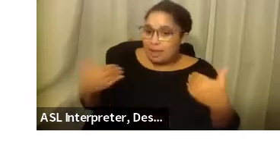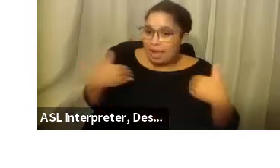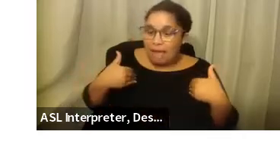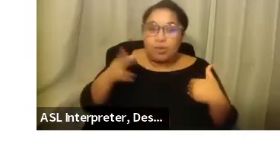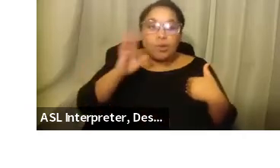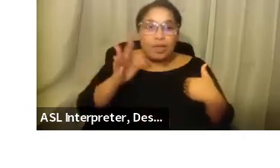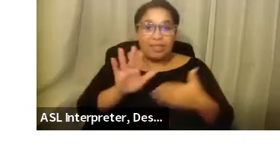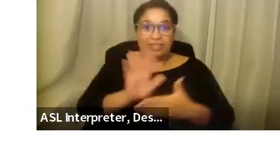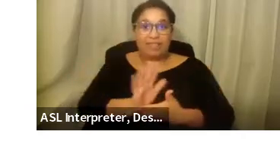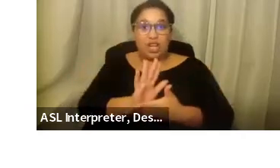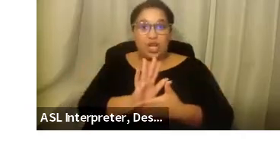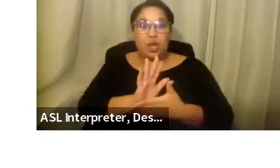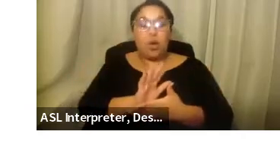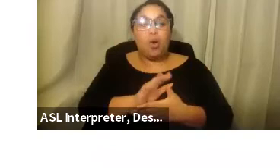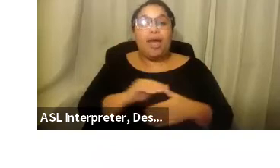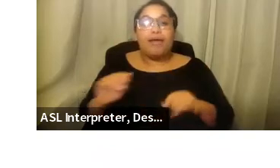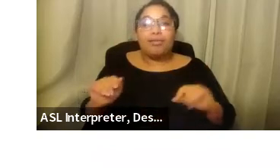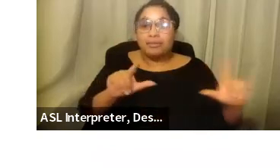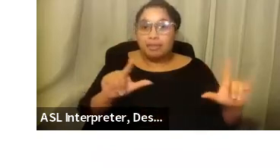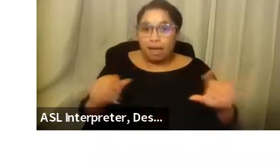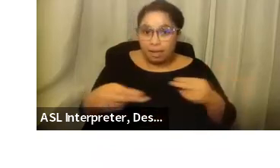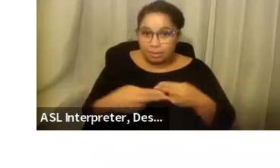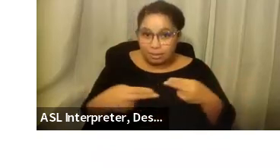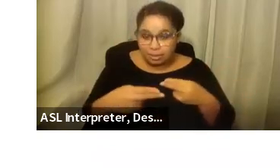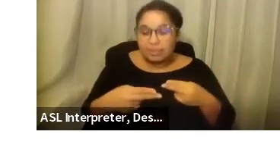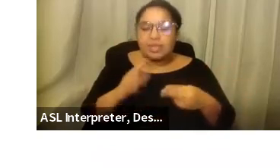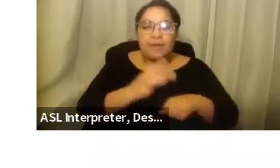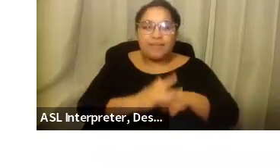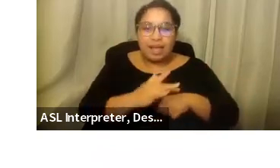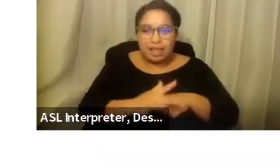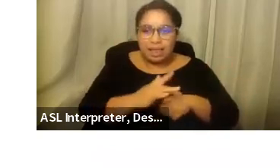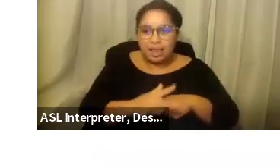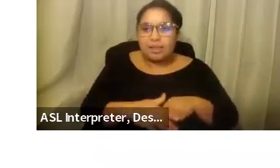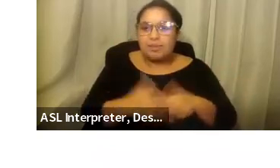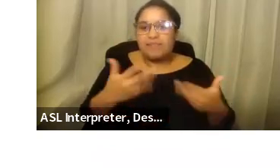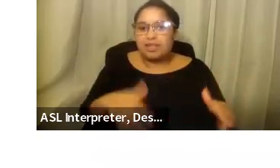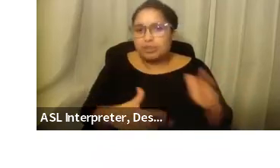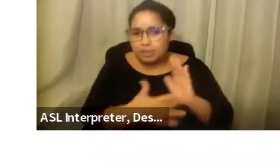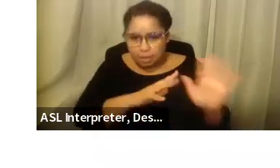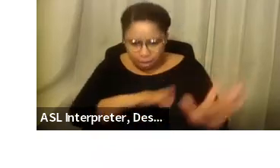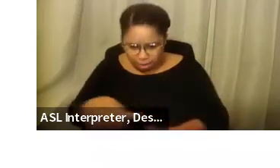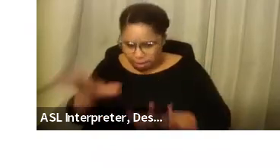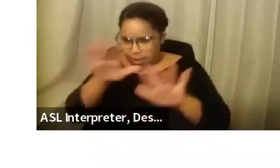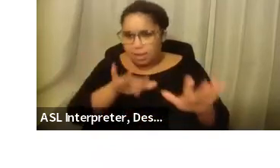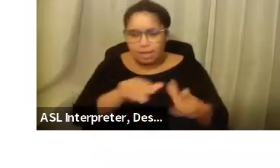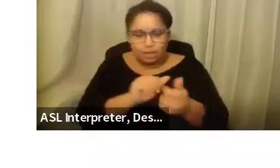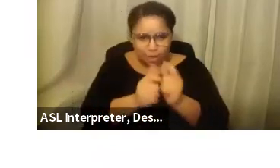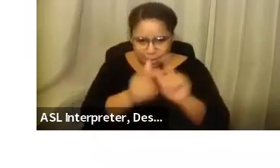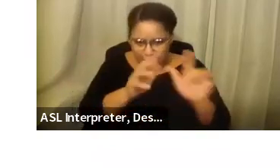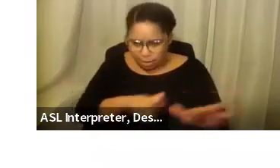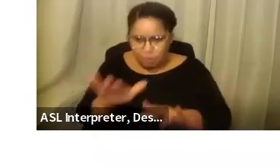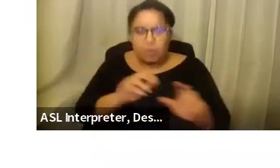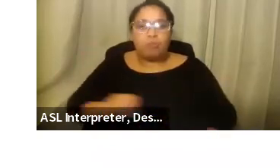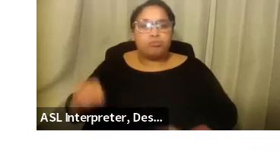video and these slides available once we do our tech rendering and our language translation. They will